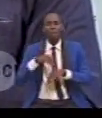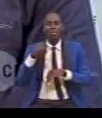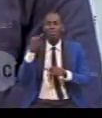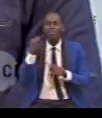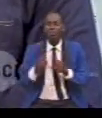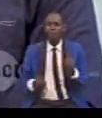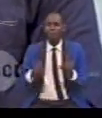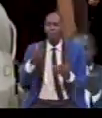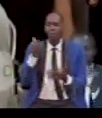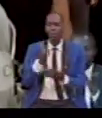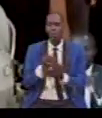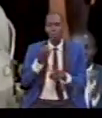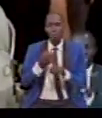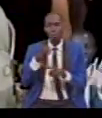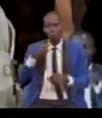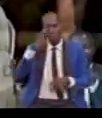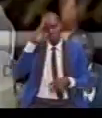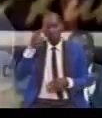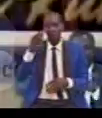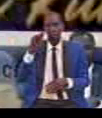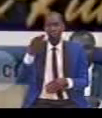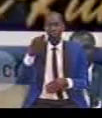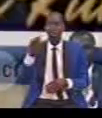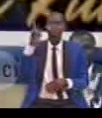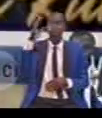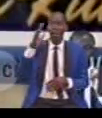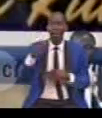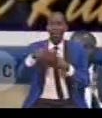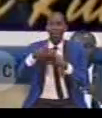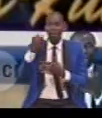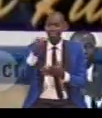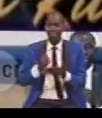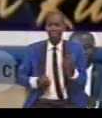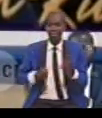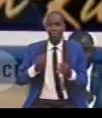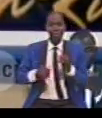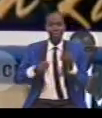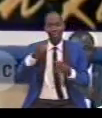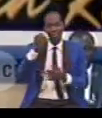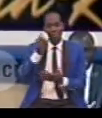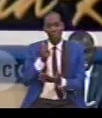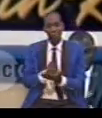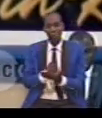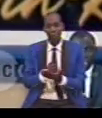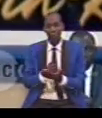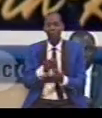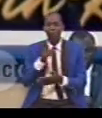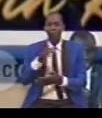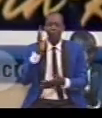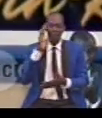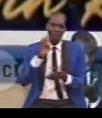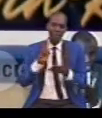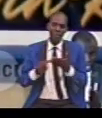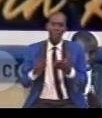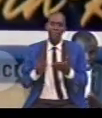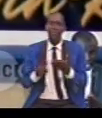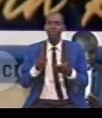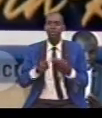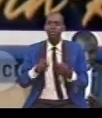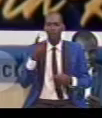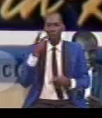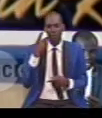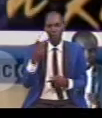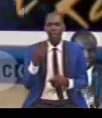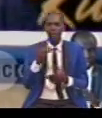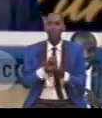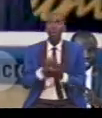from the man of God, after the final amen, you will check up to see